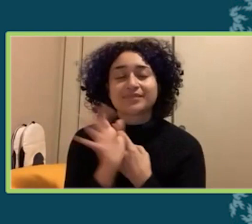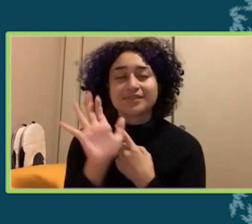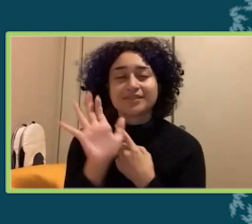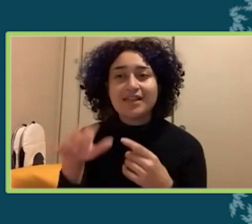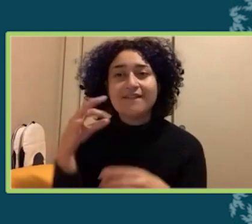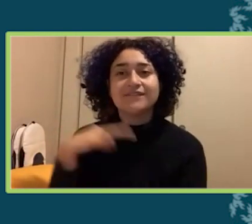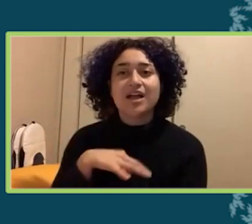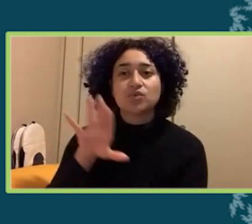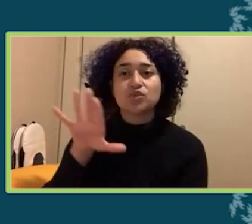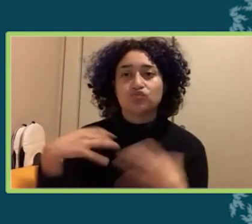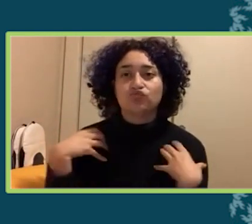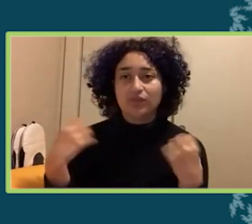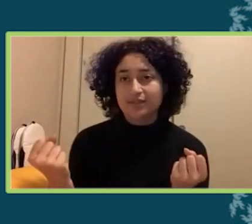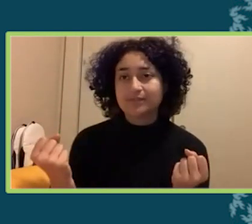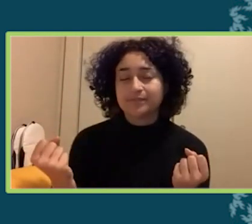you have.